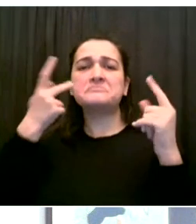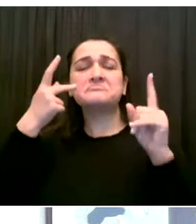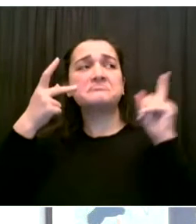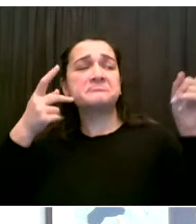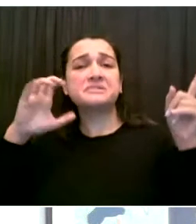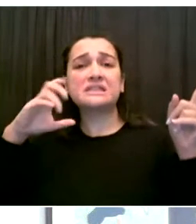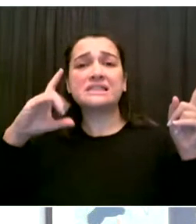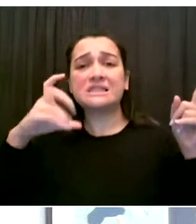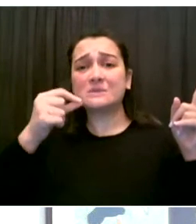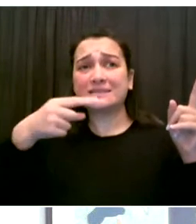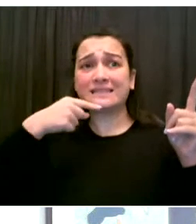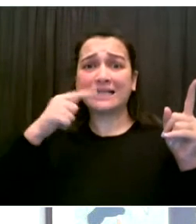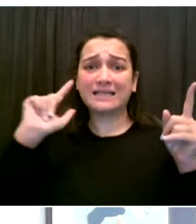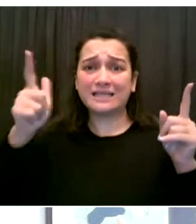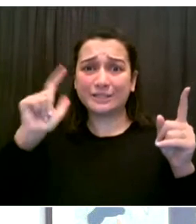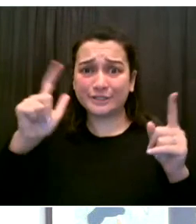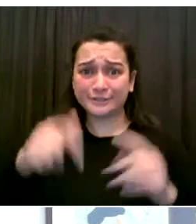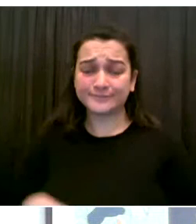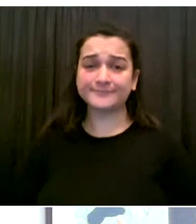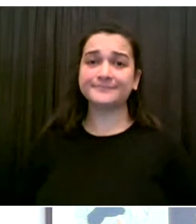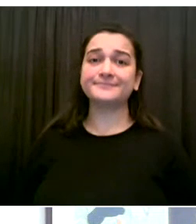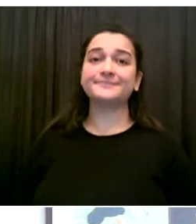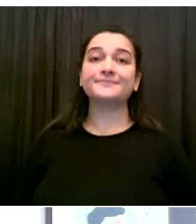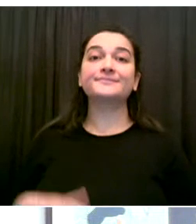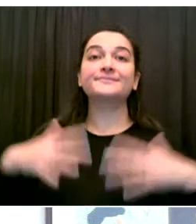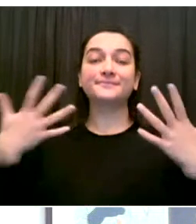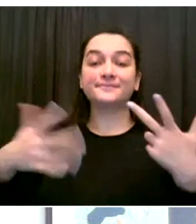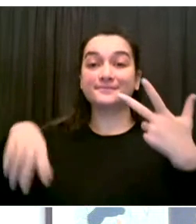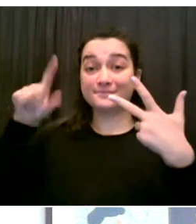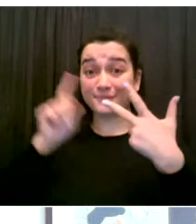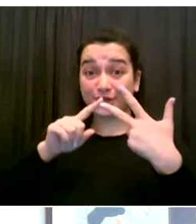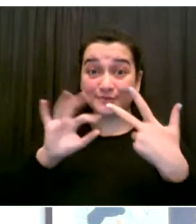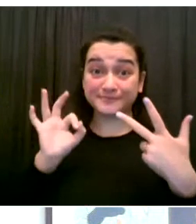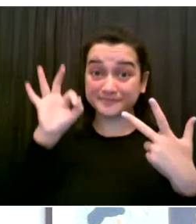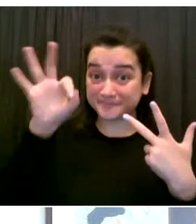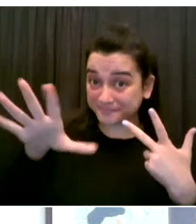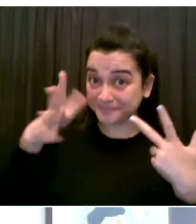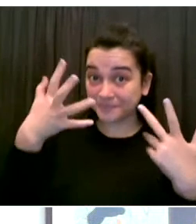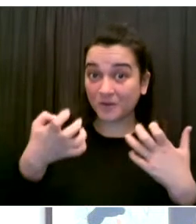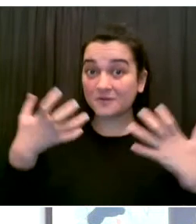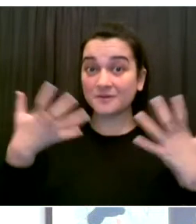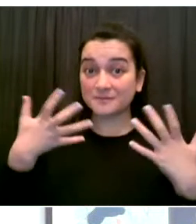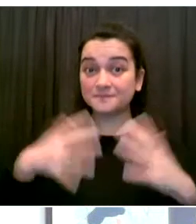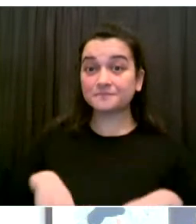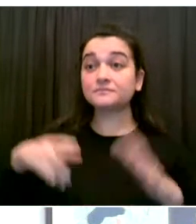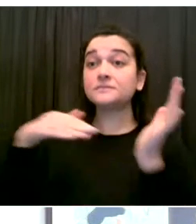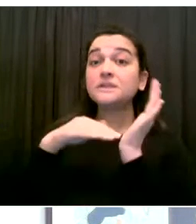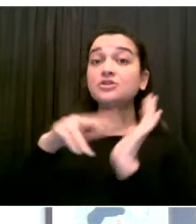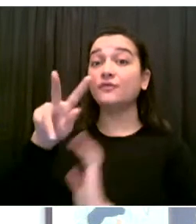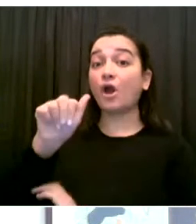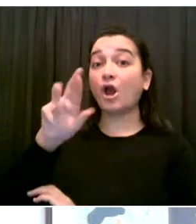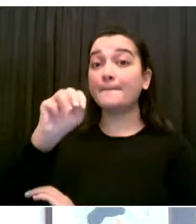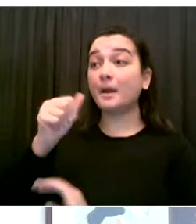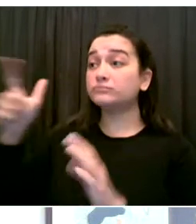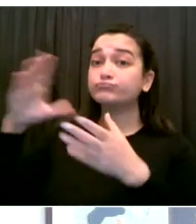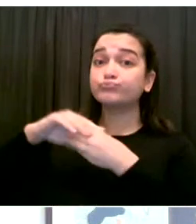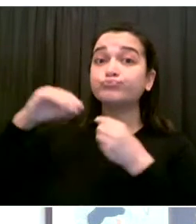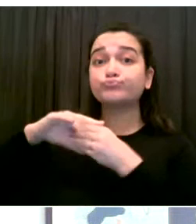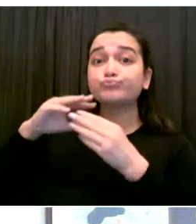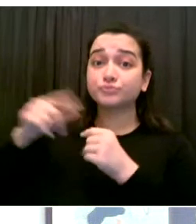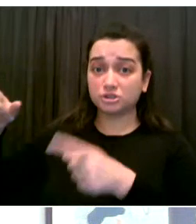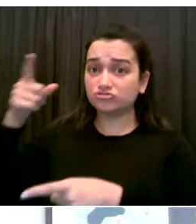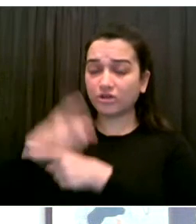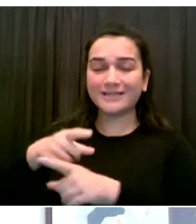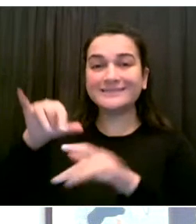what Dr. Varma mentioned. This is the vaccine system working exactly as it should. Events are reported